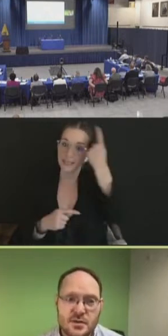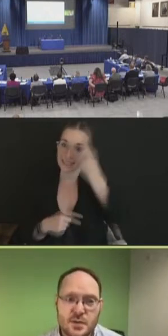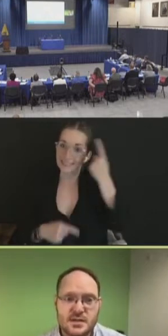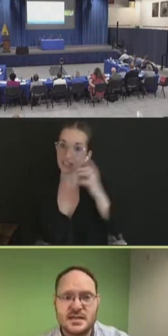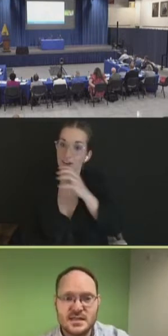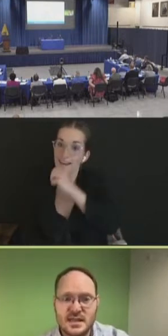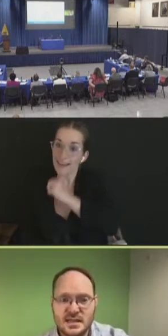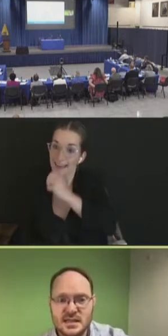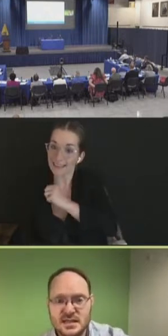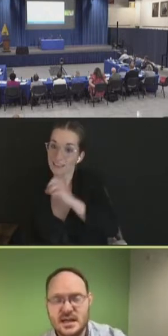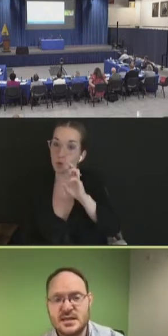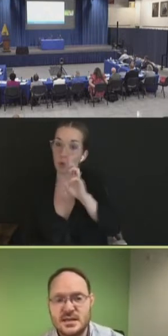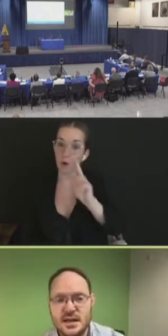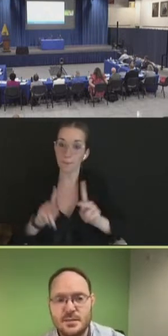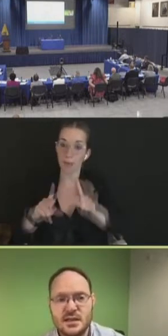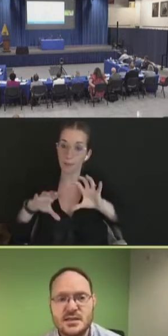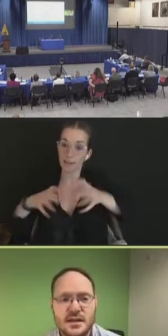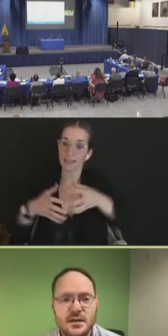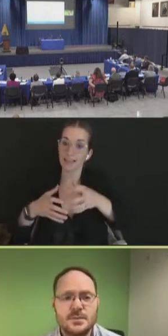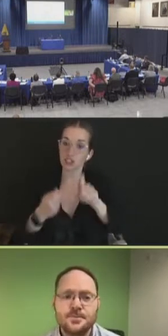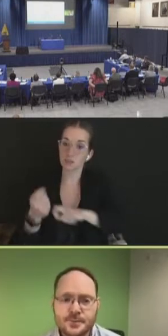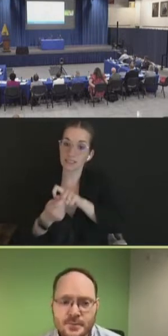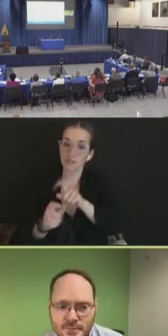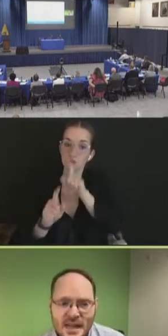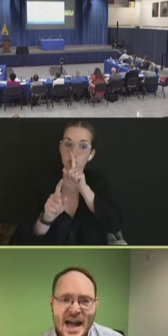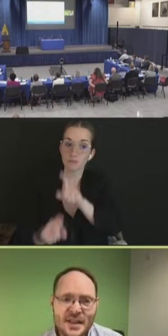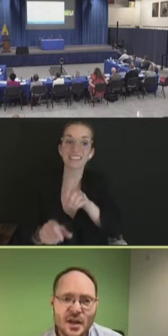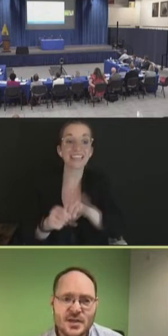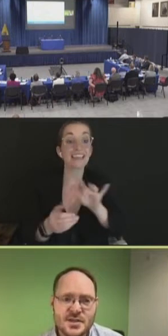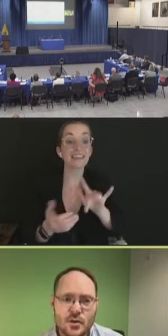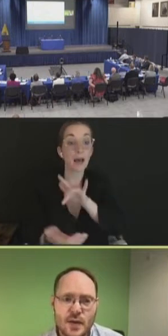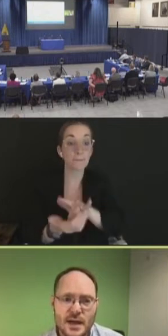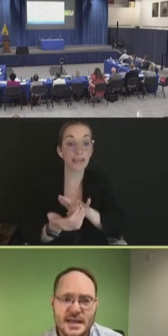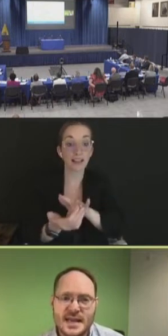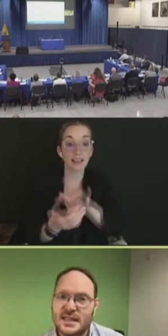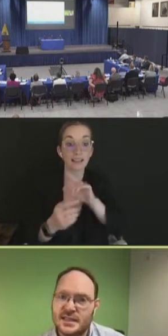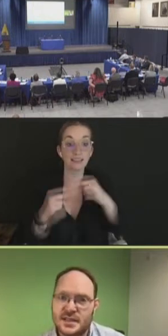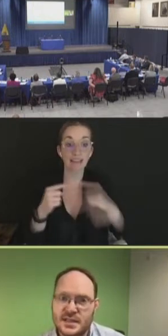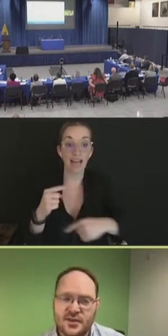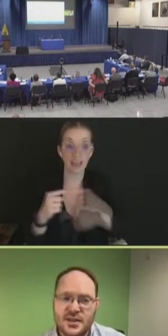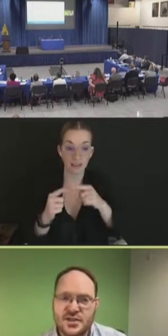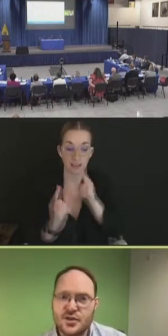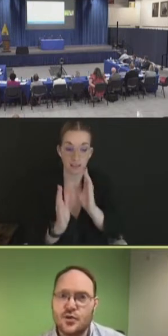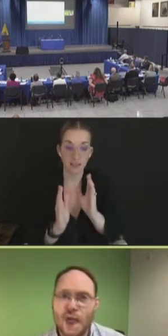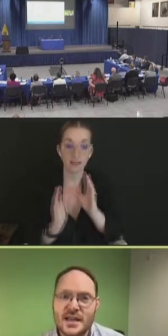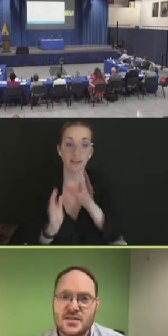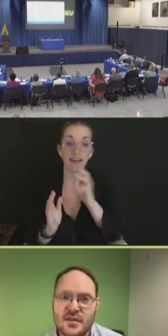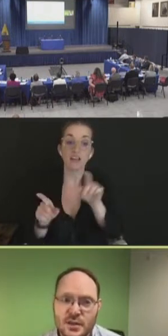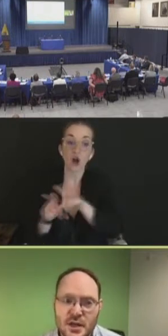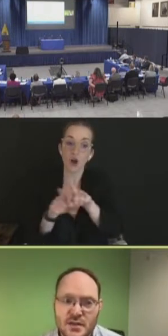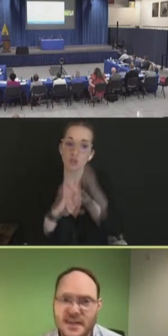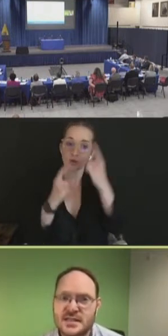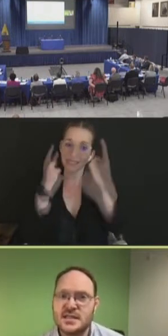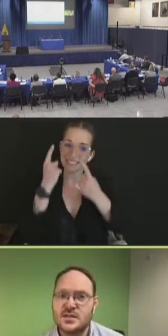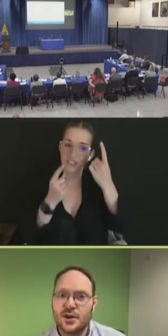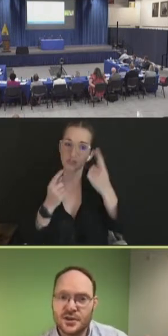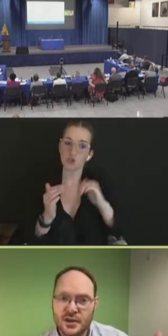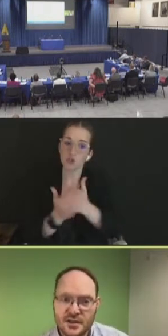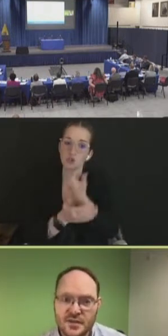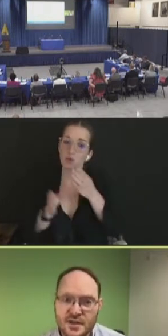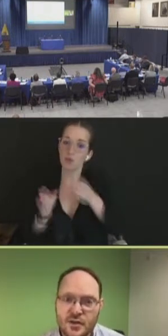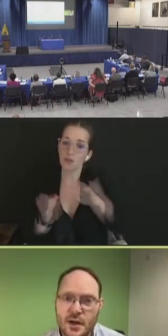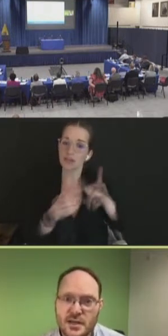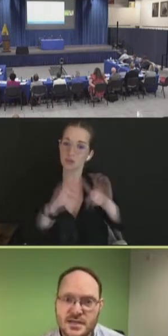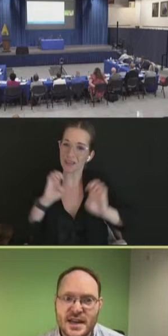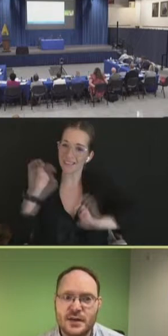population-specific responses as in this middle cycle, and also taking into consideration new ways of evaluating vaccines, whether they're